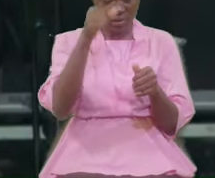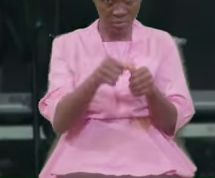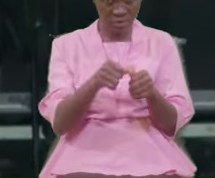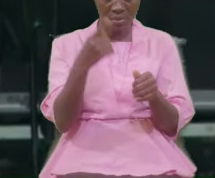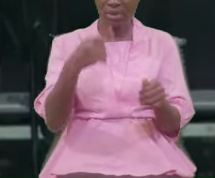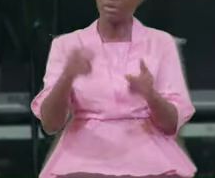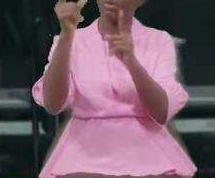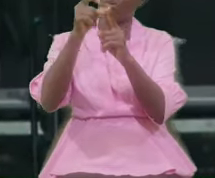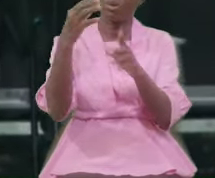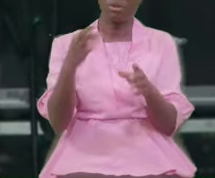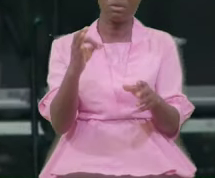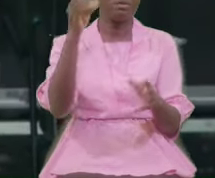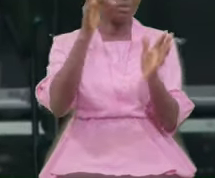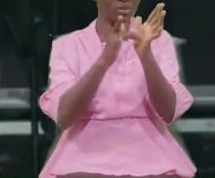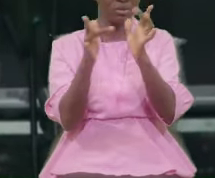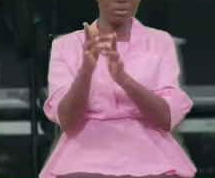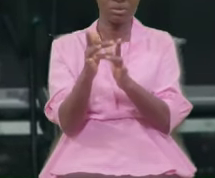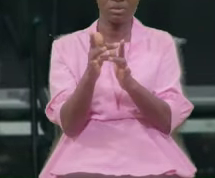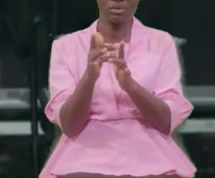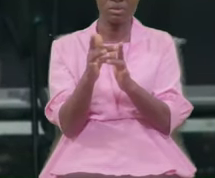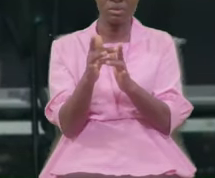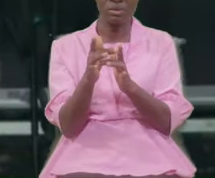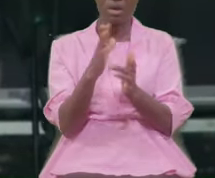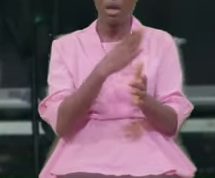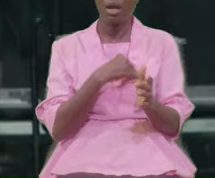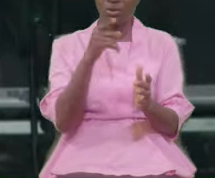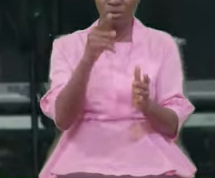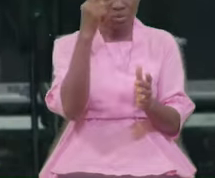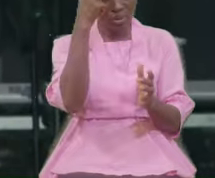hinumdum ang mulong